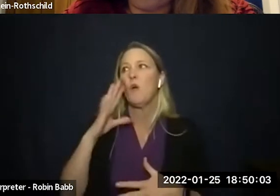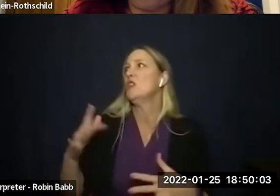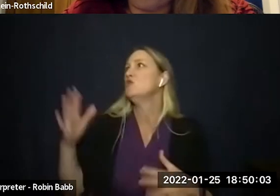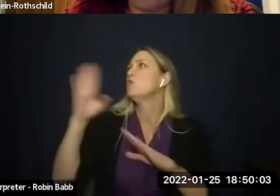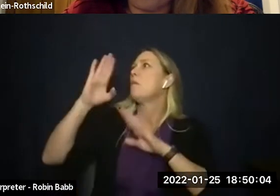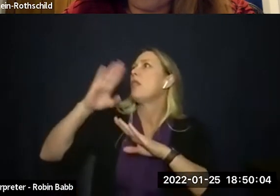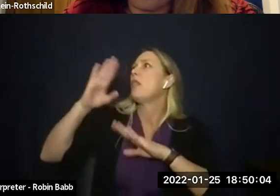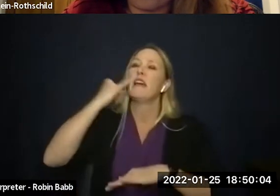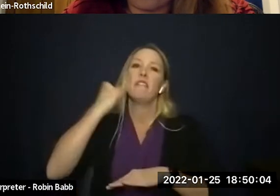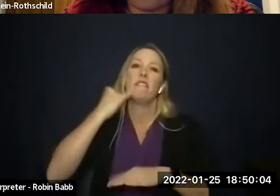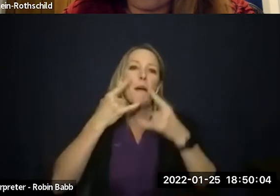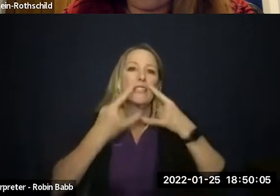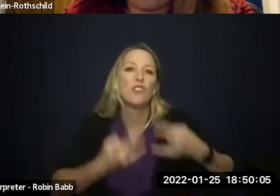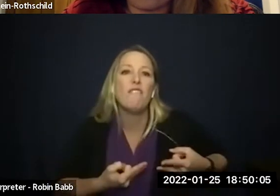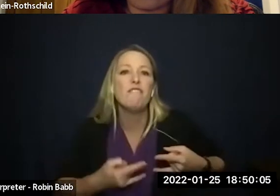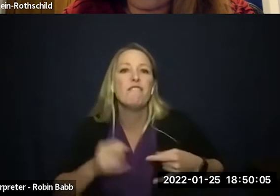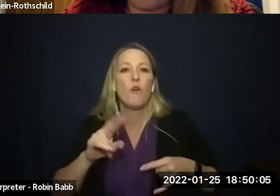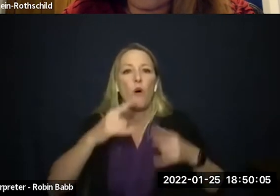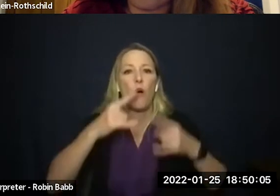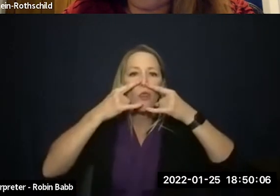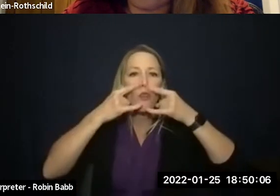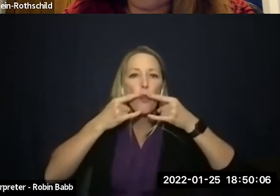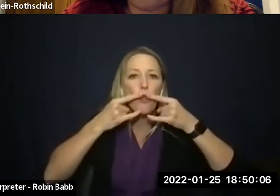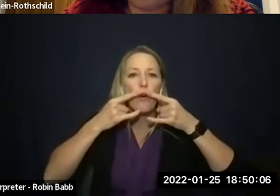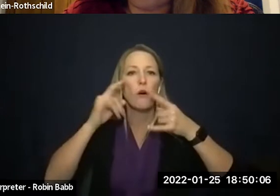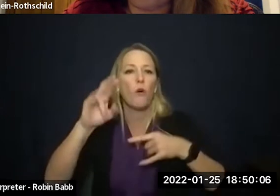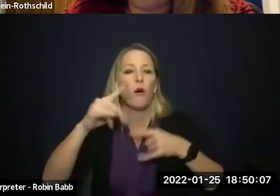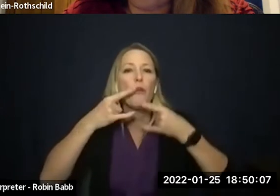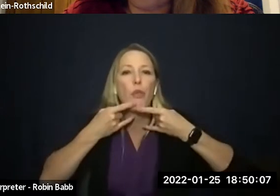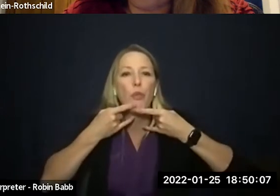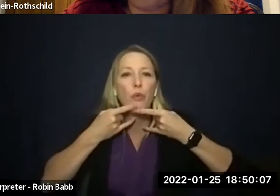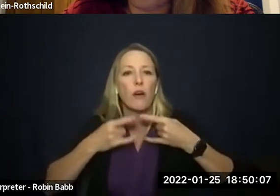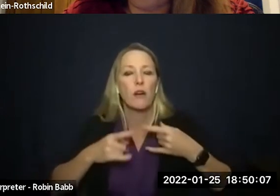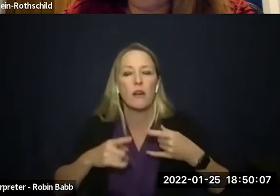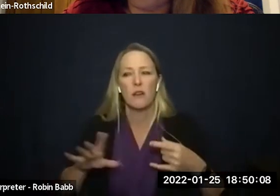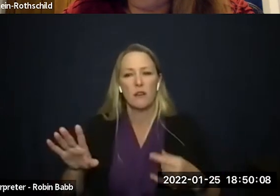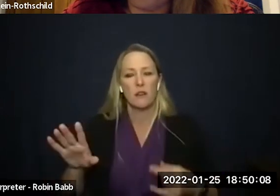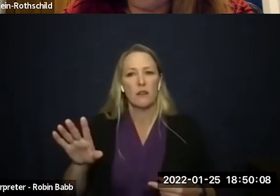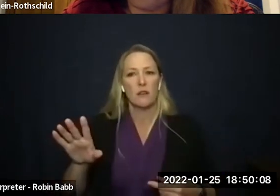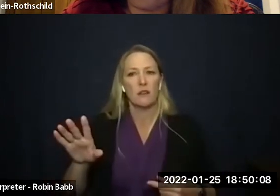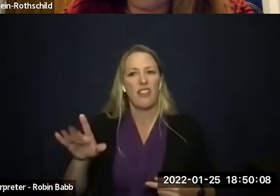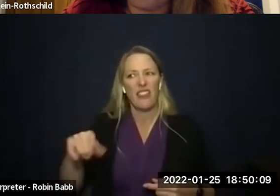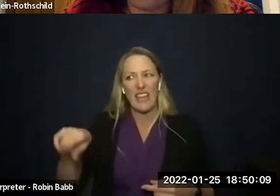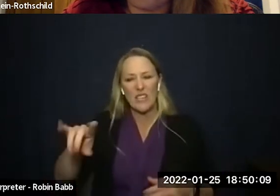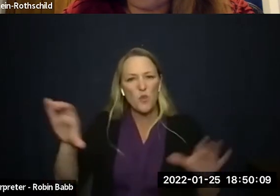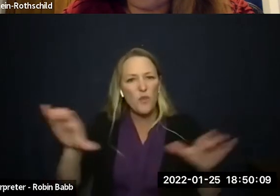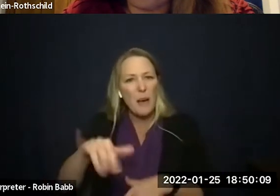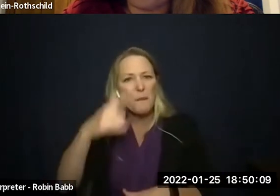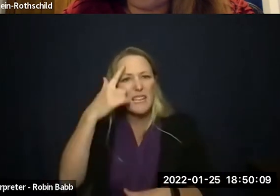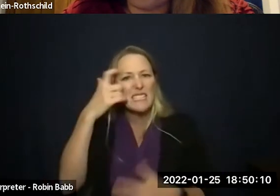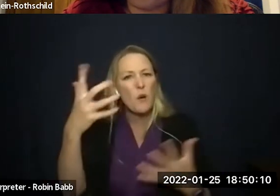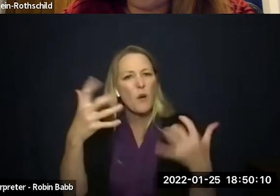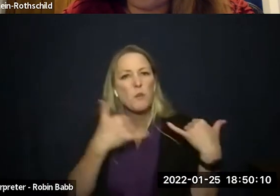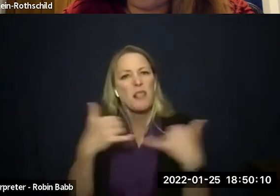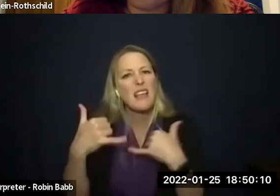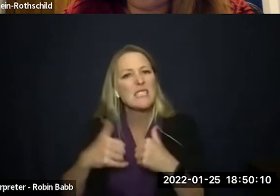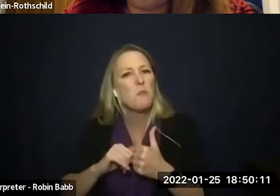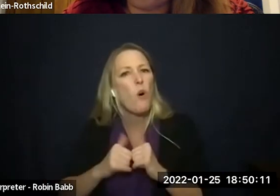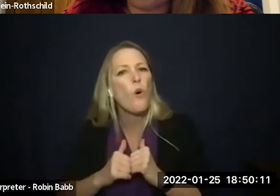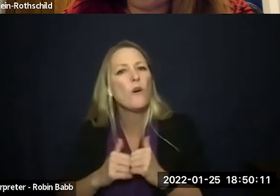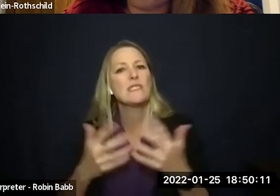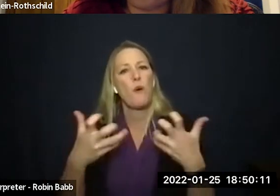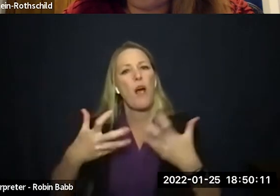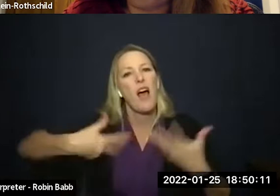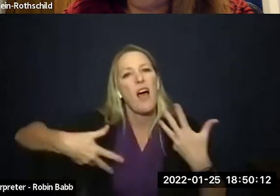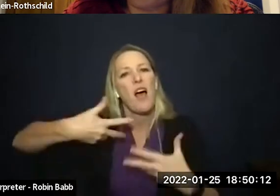have their mask on or if it's below their nose or if it's on their chin they're doing these things because they want to play sports because they want to be with their